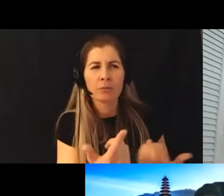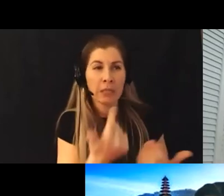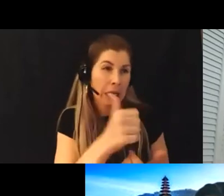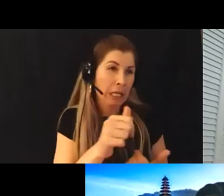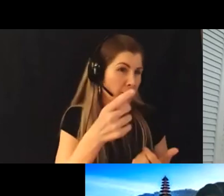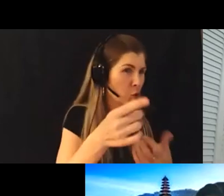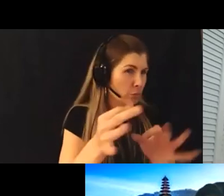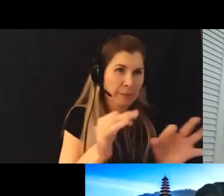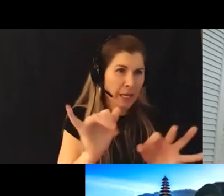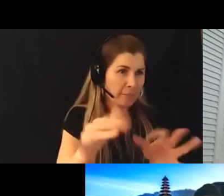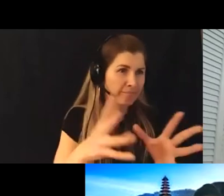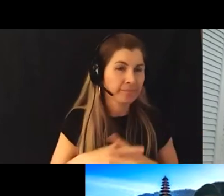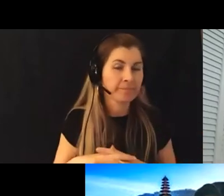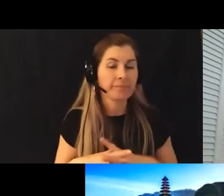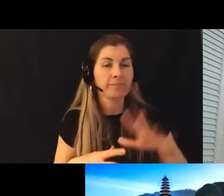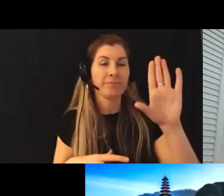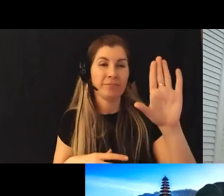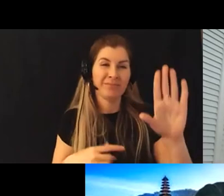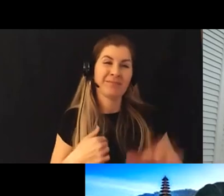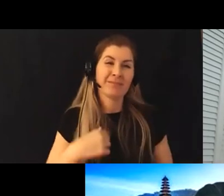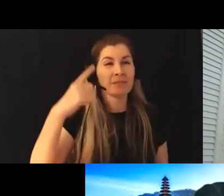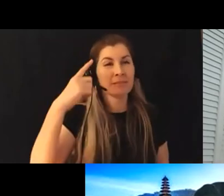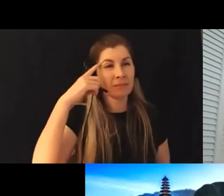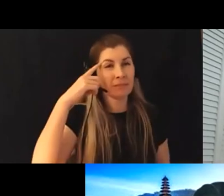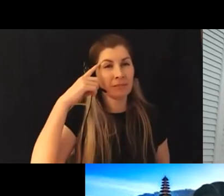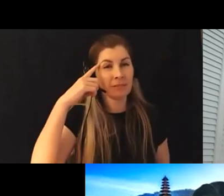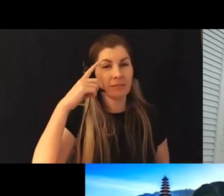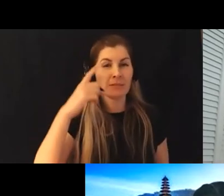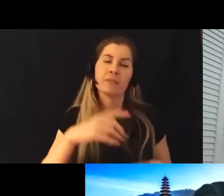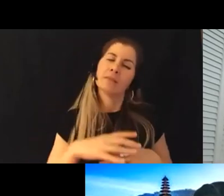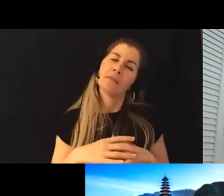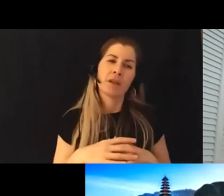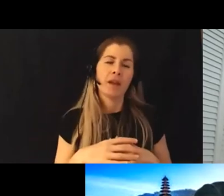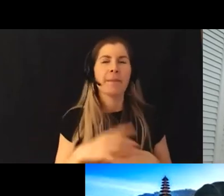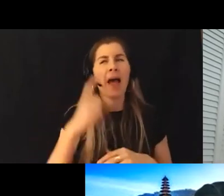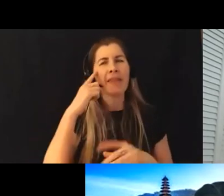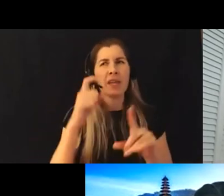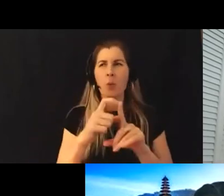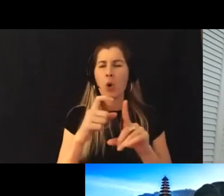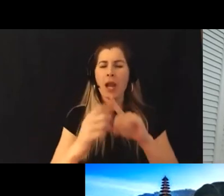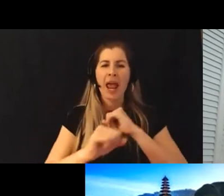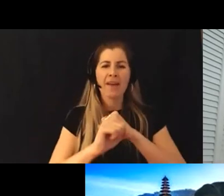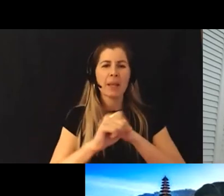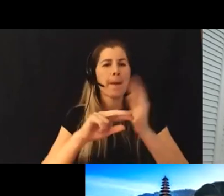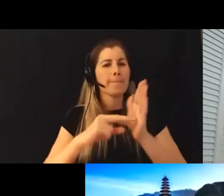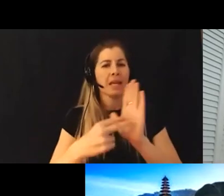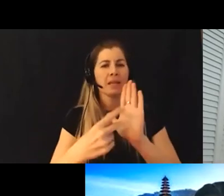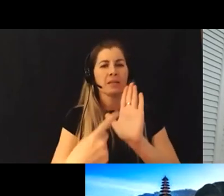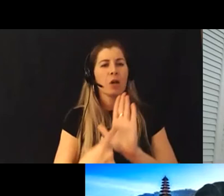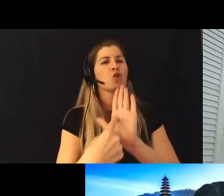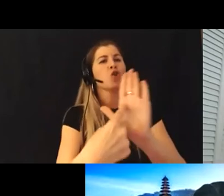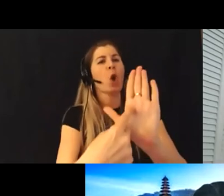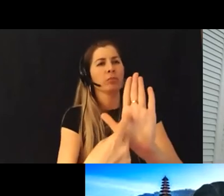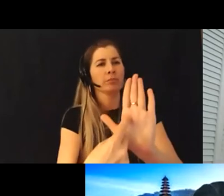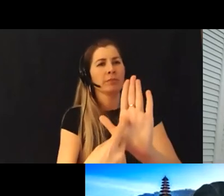question? I think, for me, the word advocacy means showing. So, I mean, Ayanna's